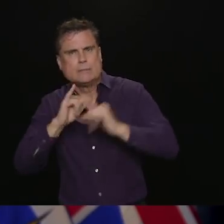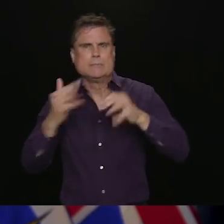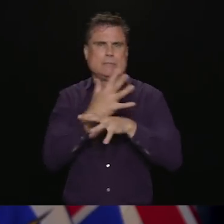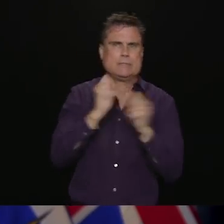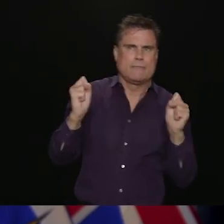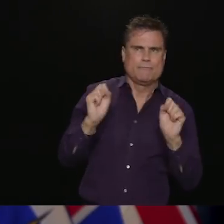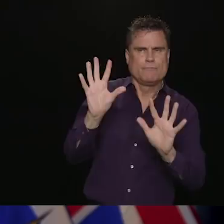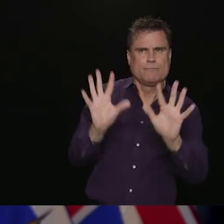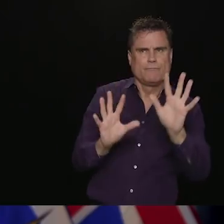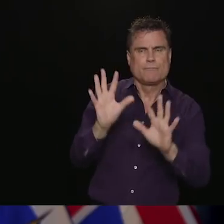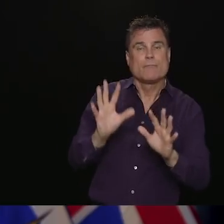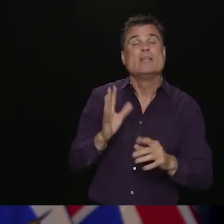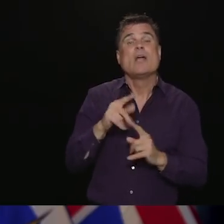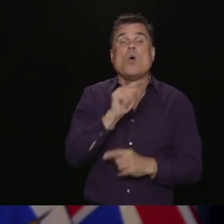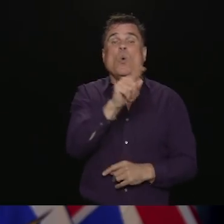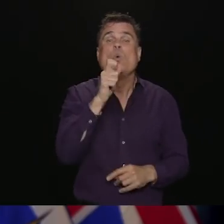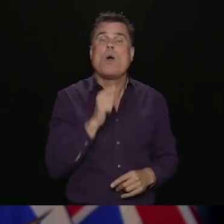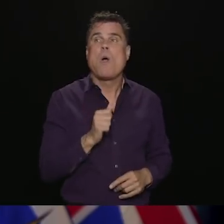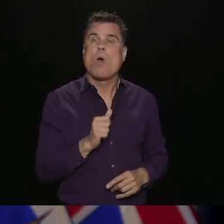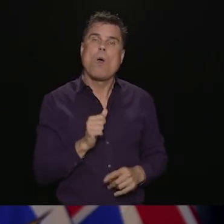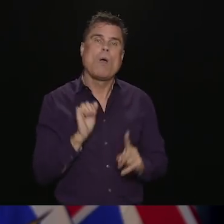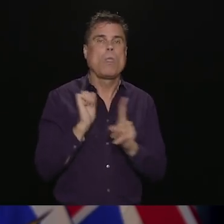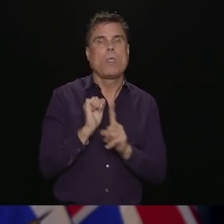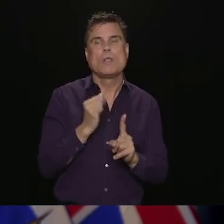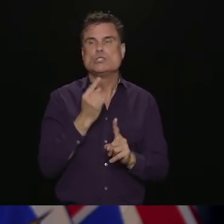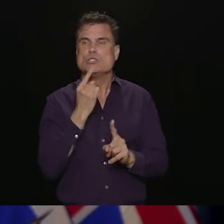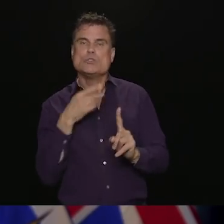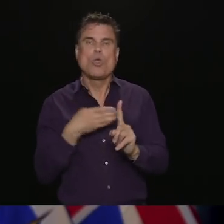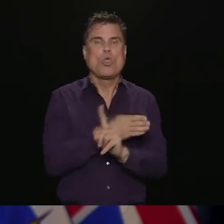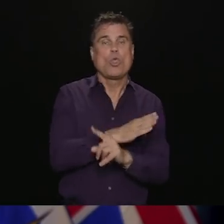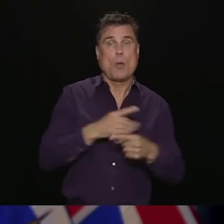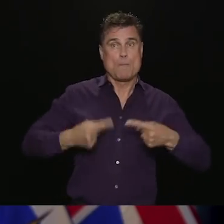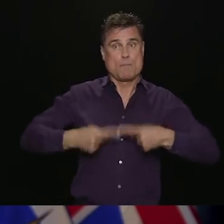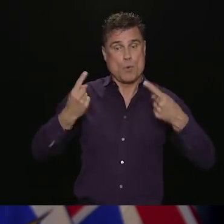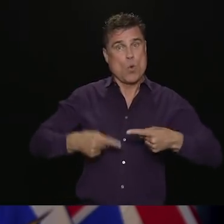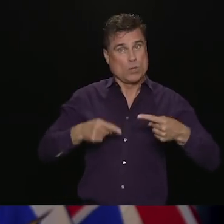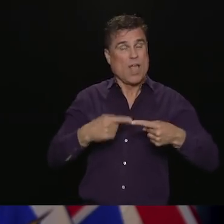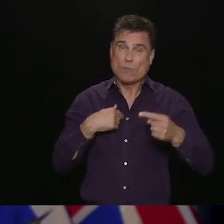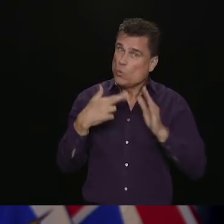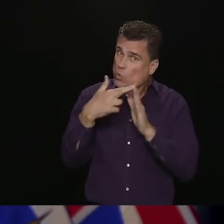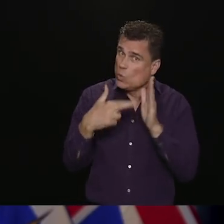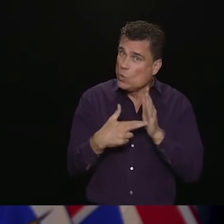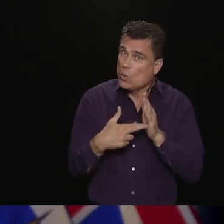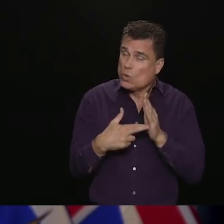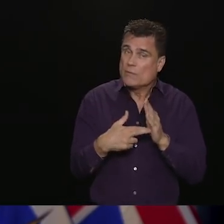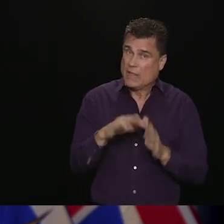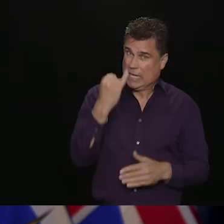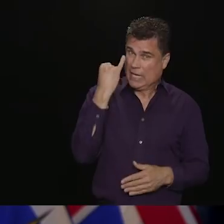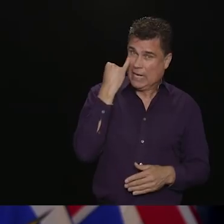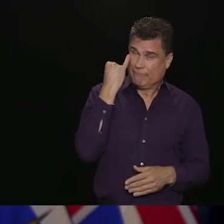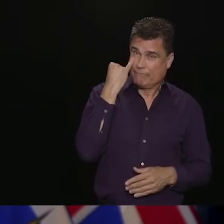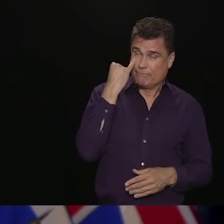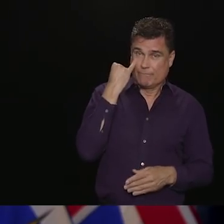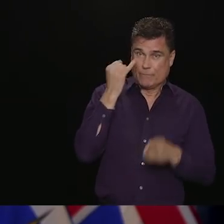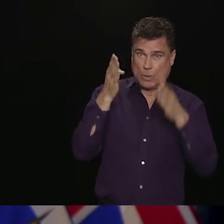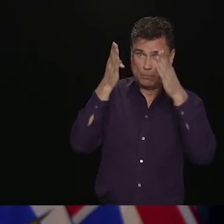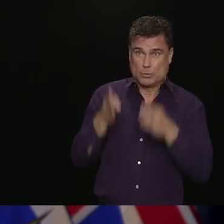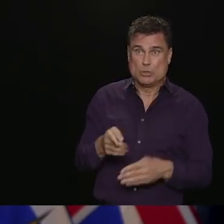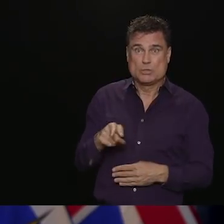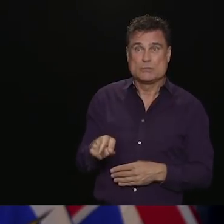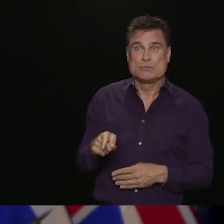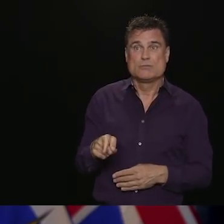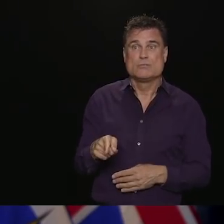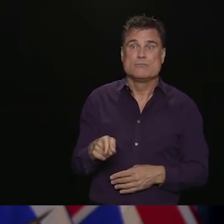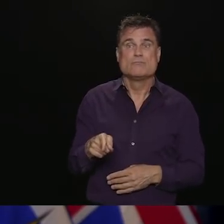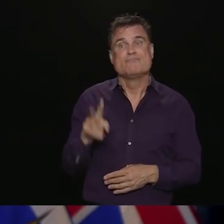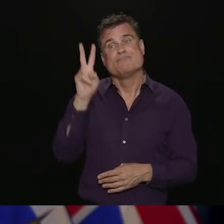are penalties for doing that. Those are things that that people need to be aware of, and I know Minister Dix can talk